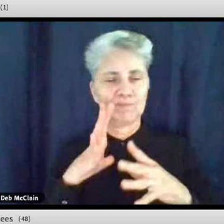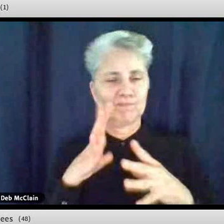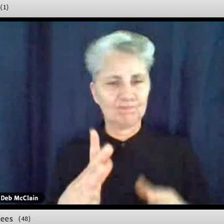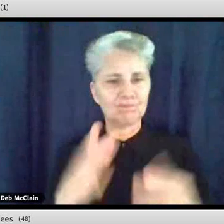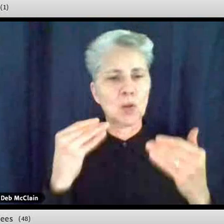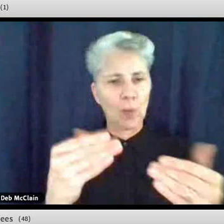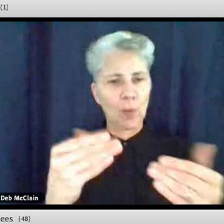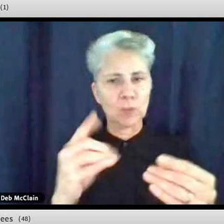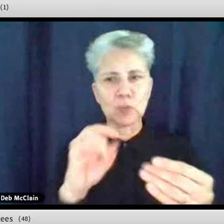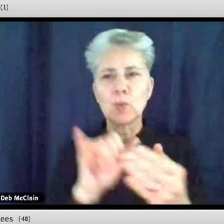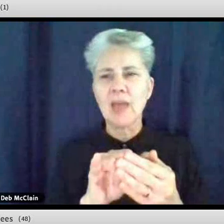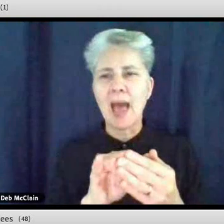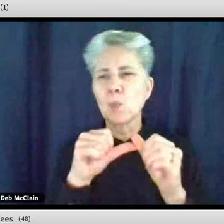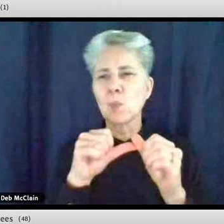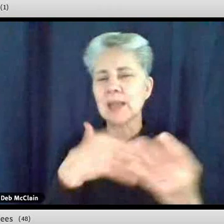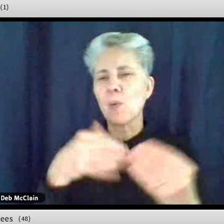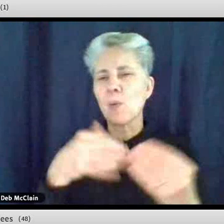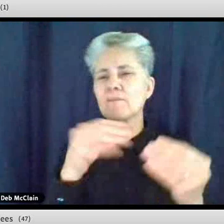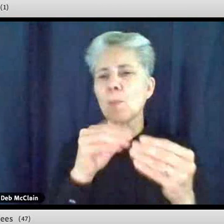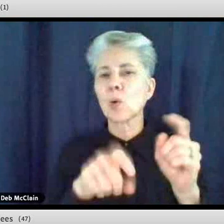please do so. We'll stay.